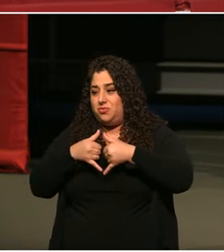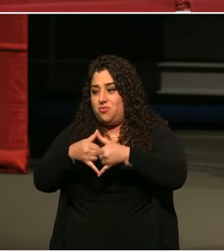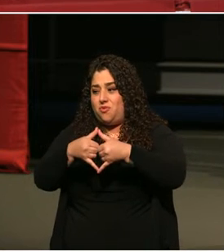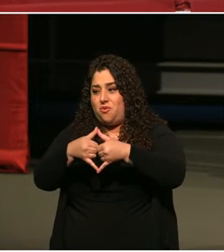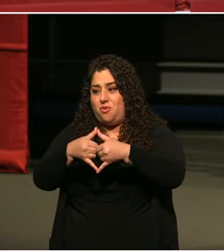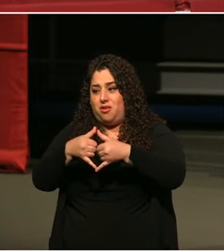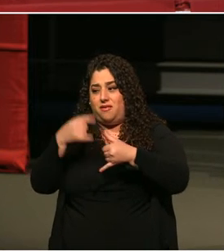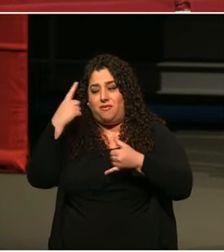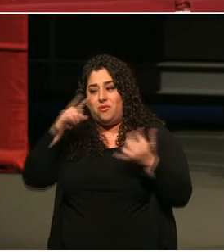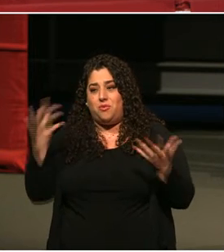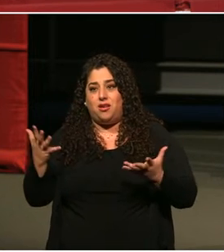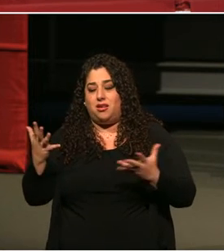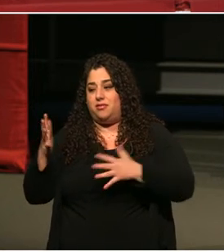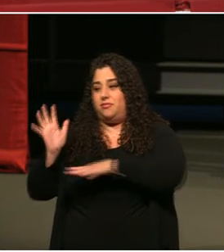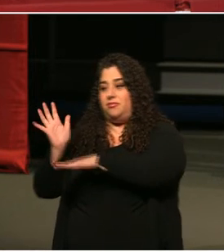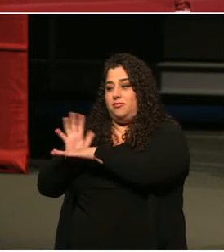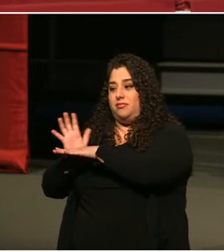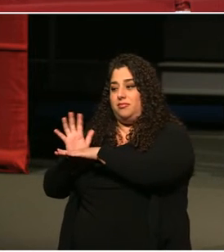did.